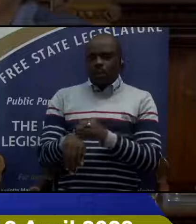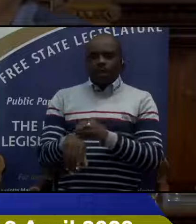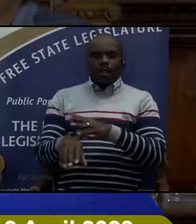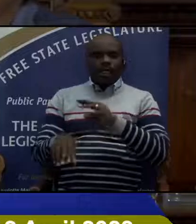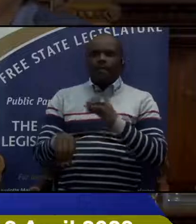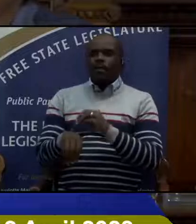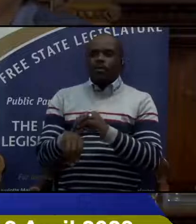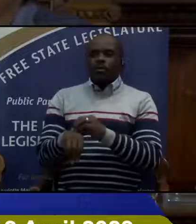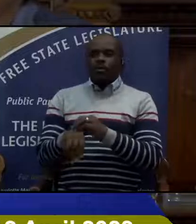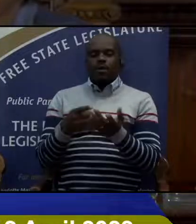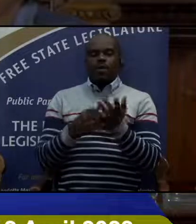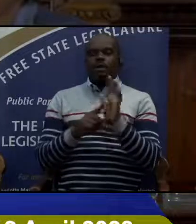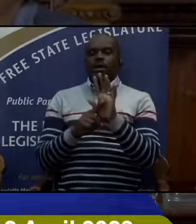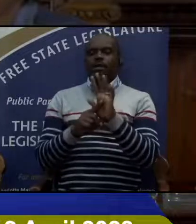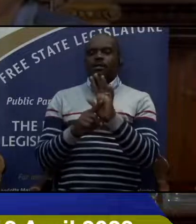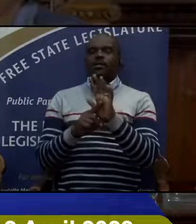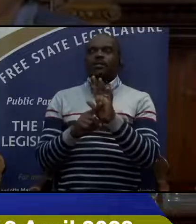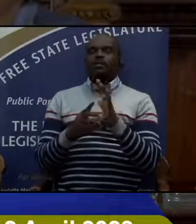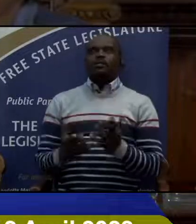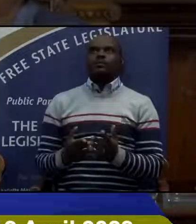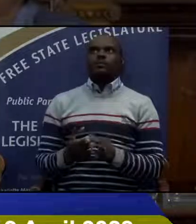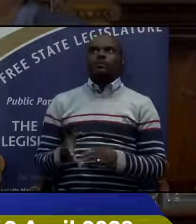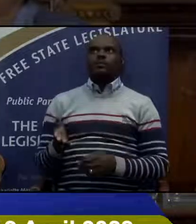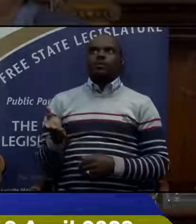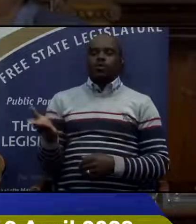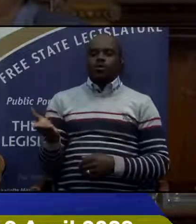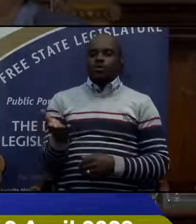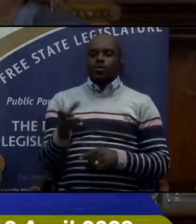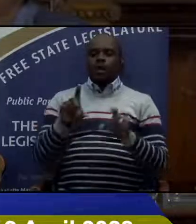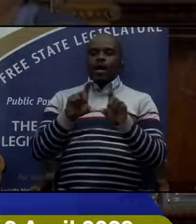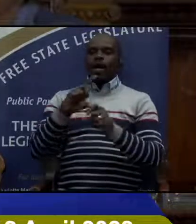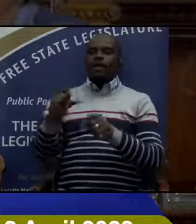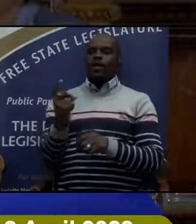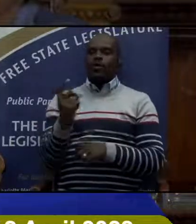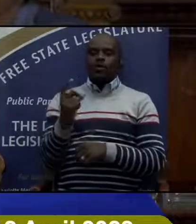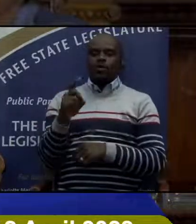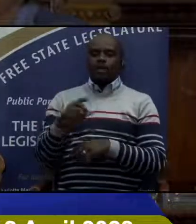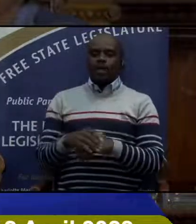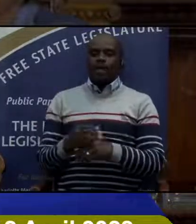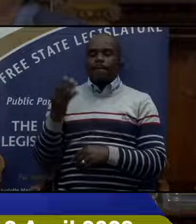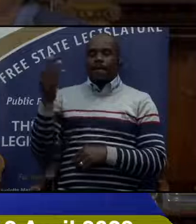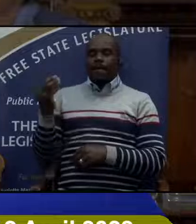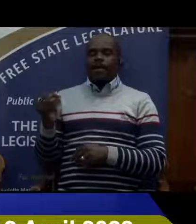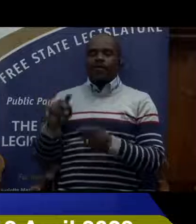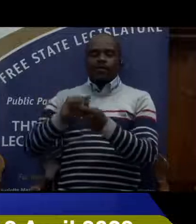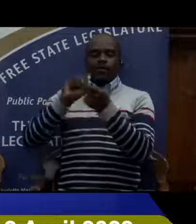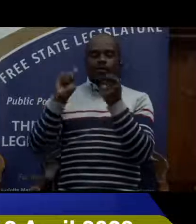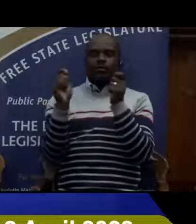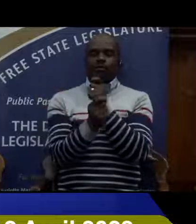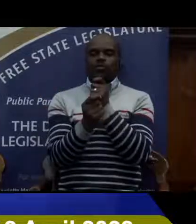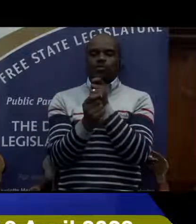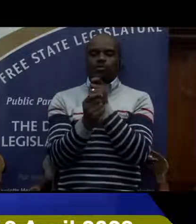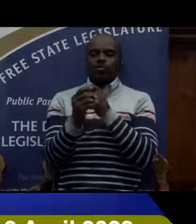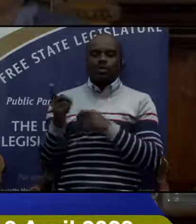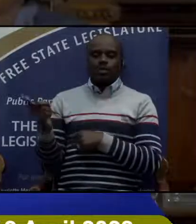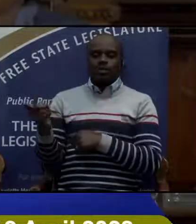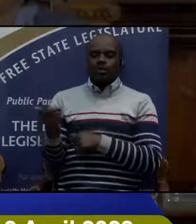untransformed curriculum that does not speak to the national development imperatives but drives the agenda